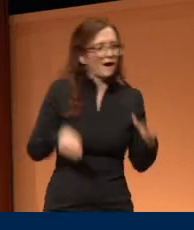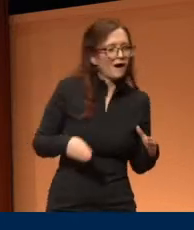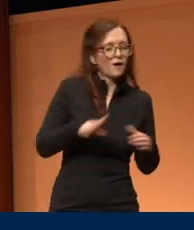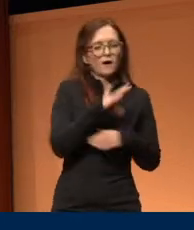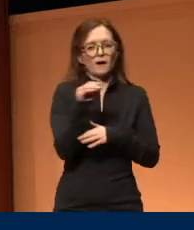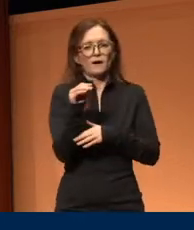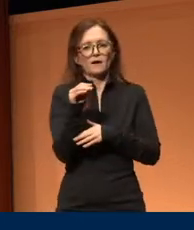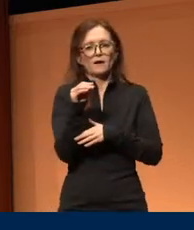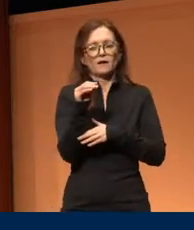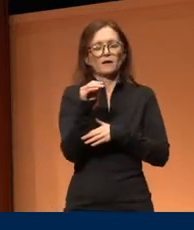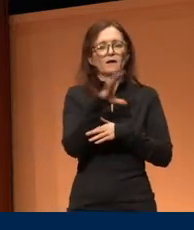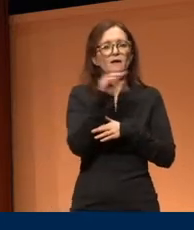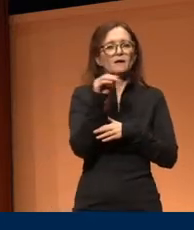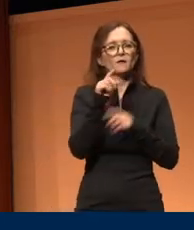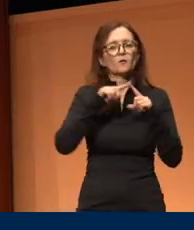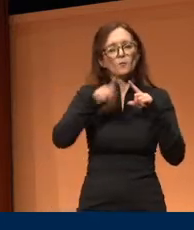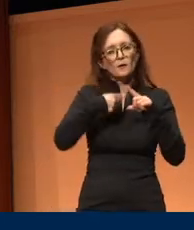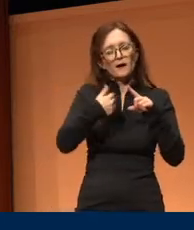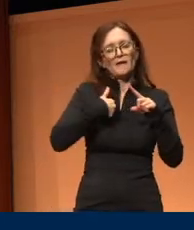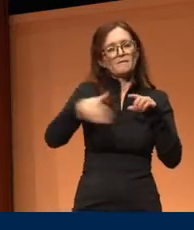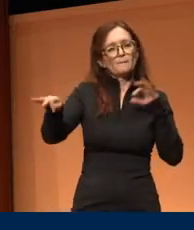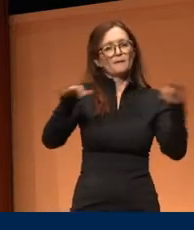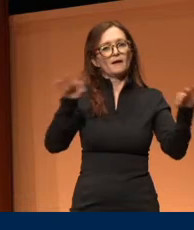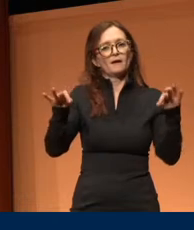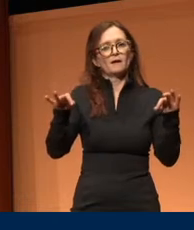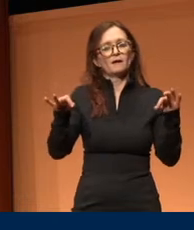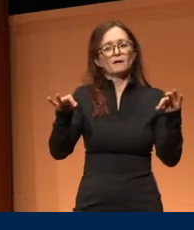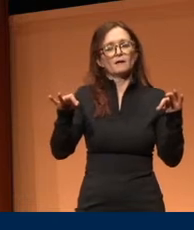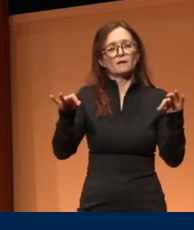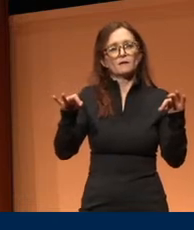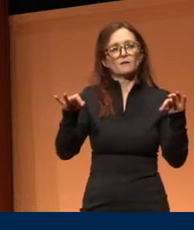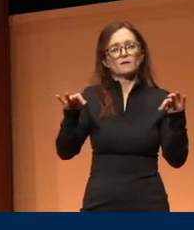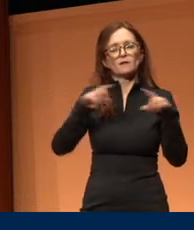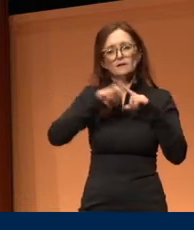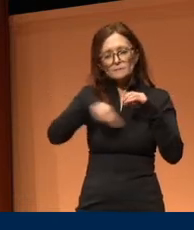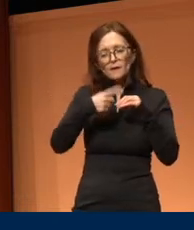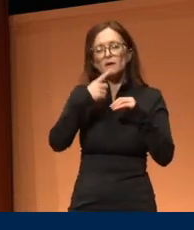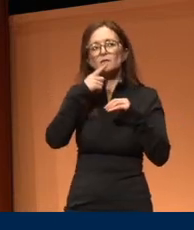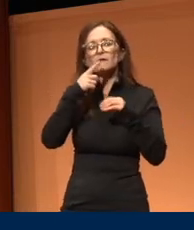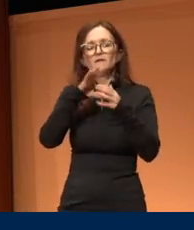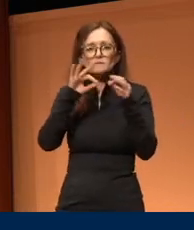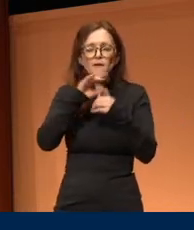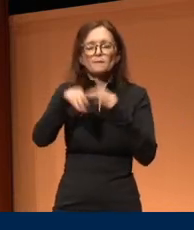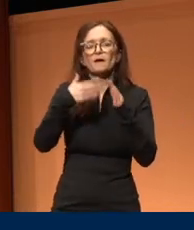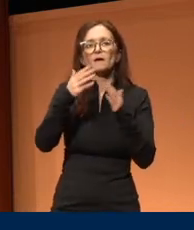policies around those questions. When you have to look someone in the eye and they tell you about their experience living,